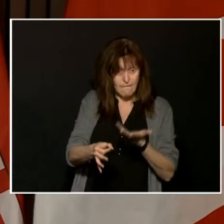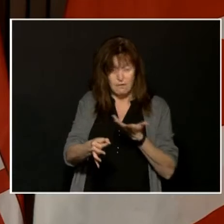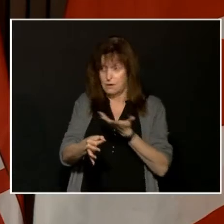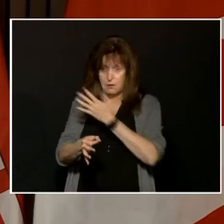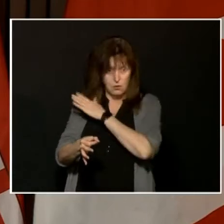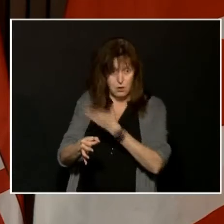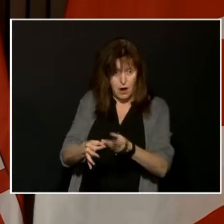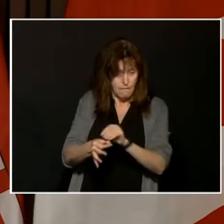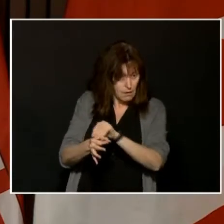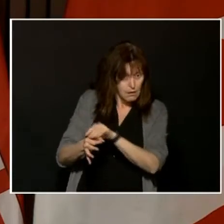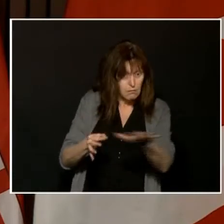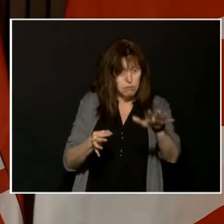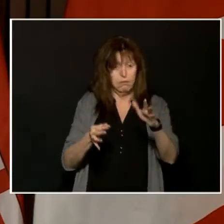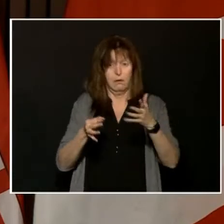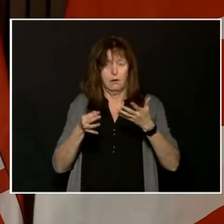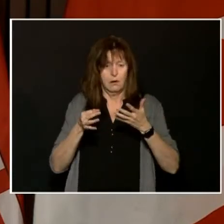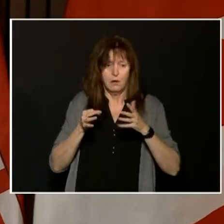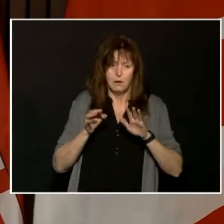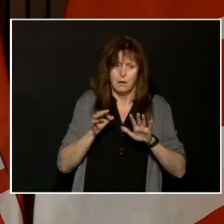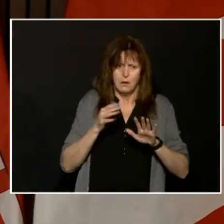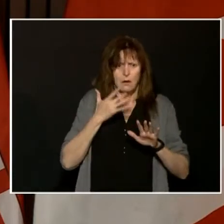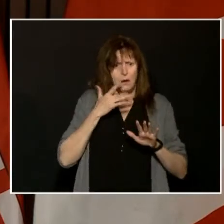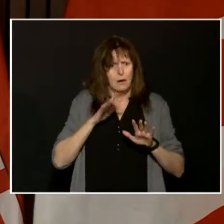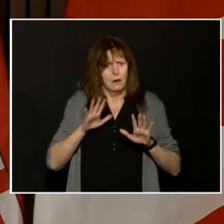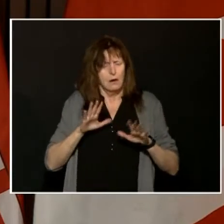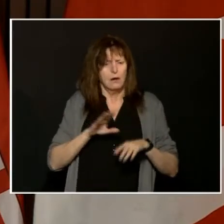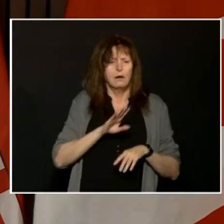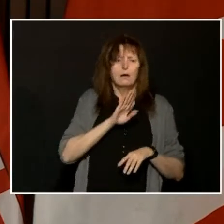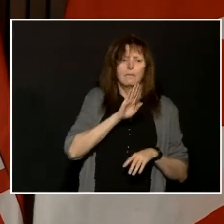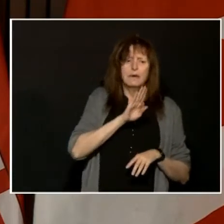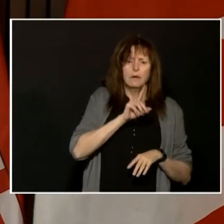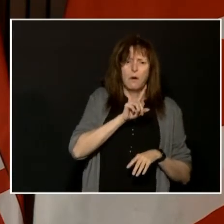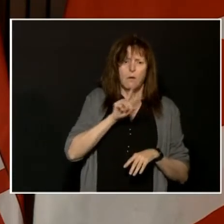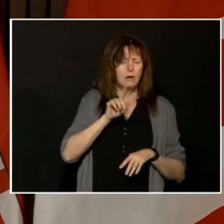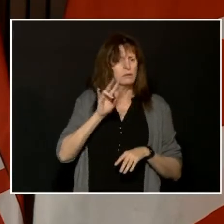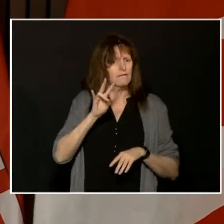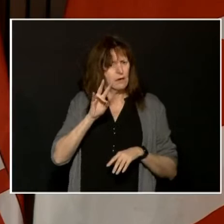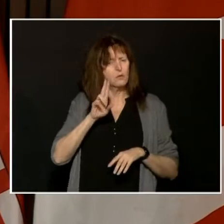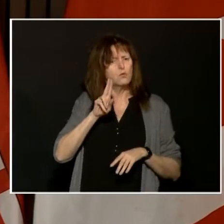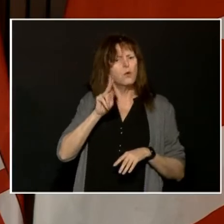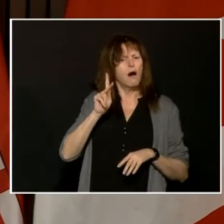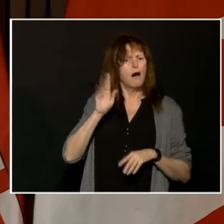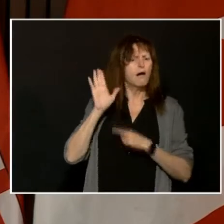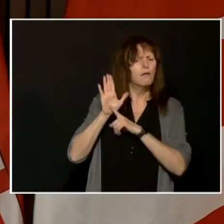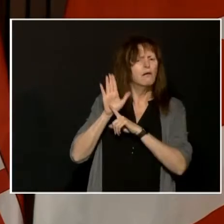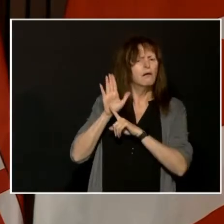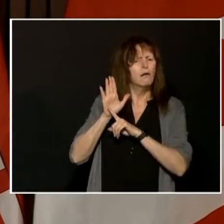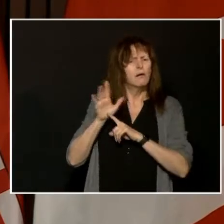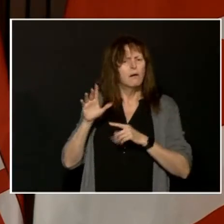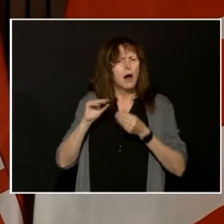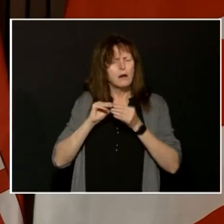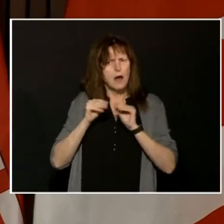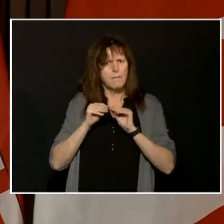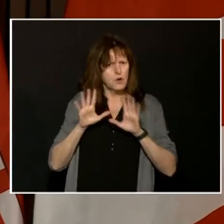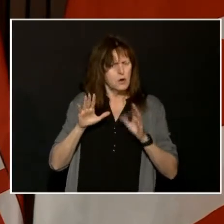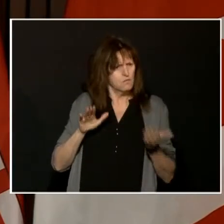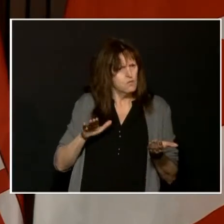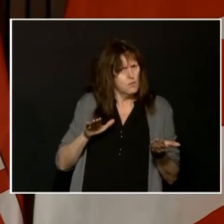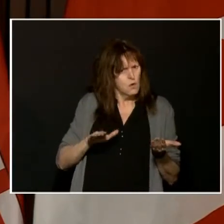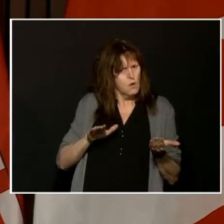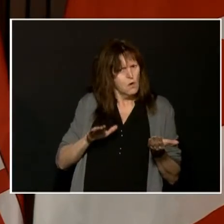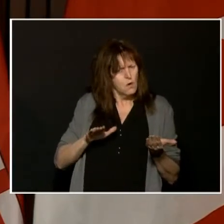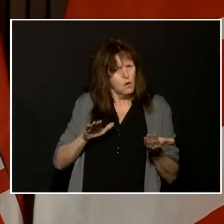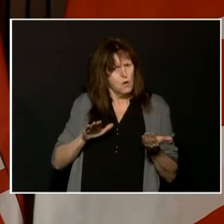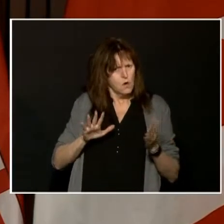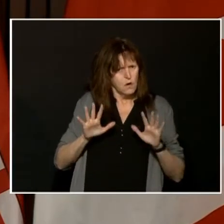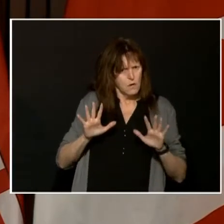of, other than the B117 variant of concern, the numbers are generally low, but that'd be the other thing, is